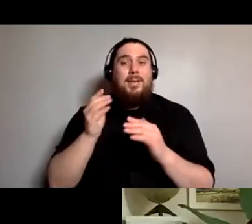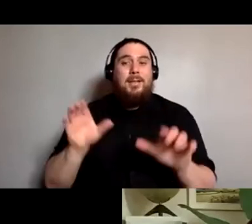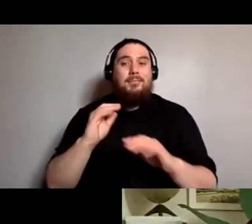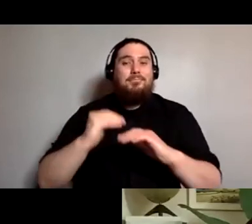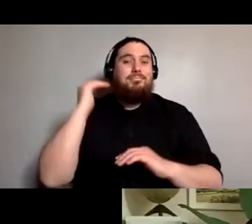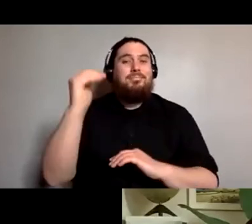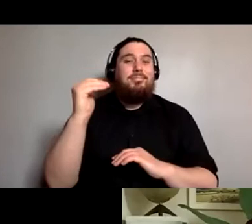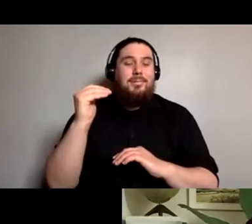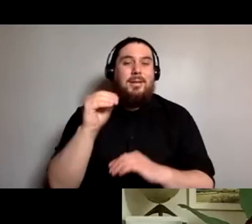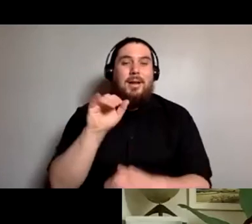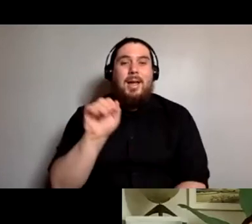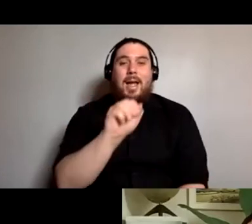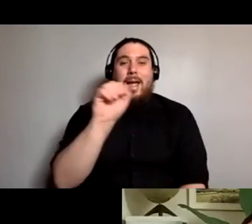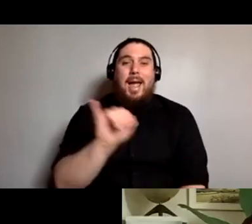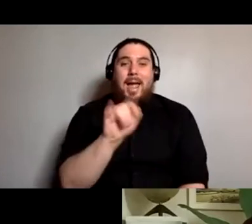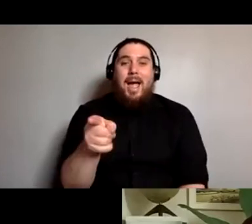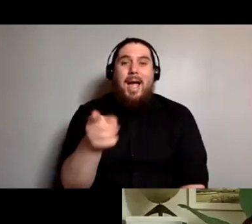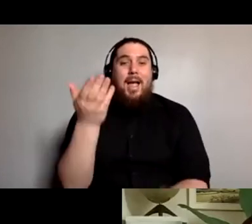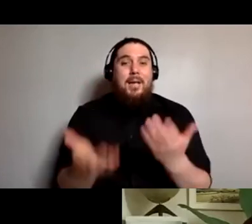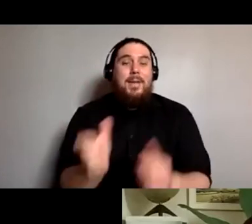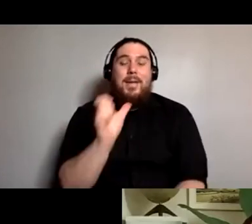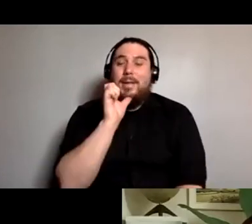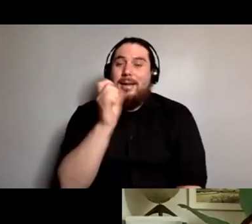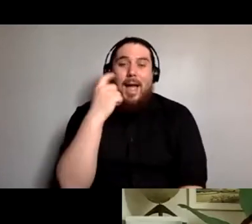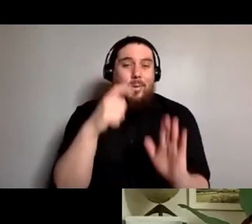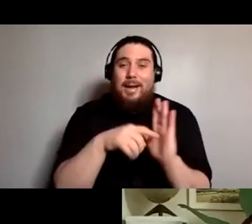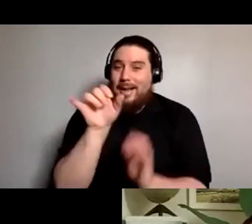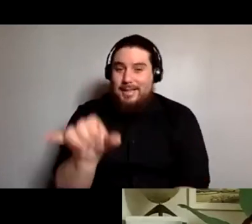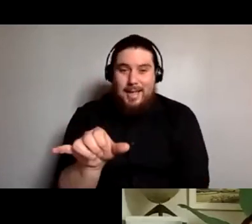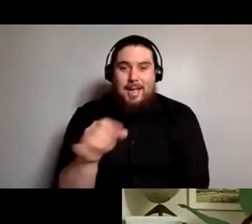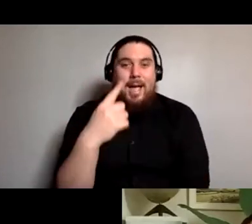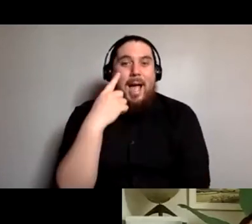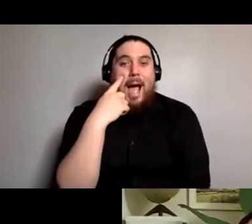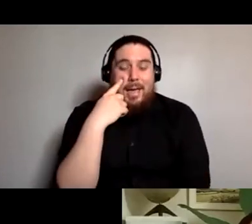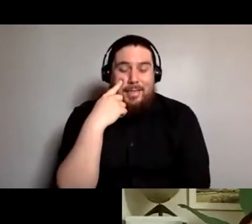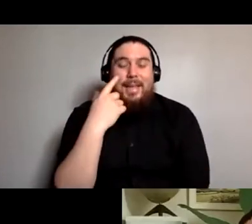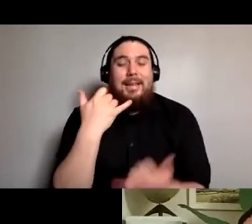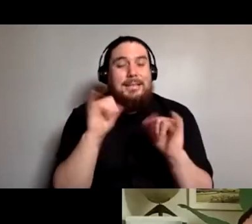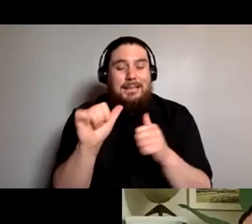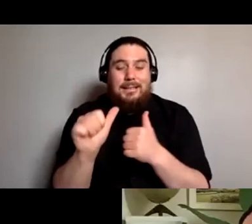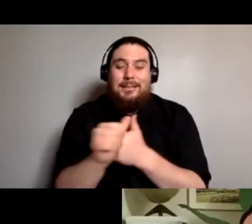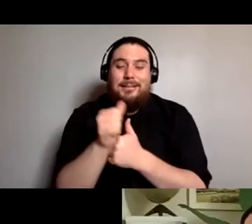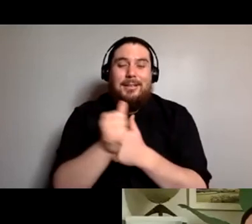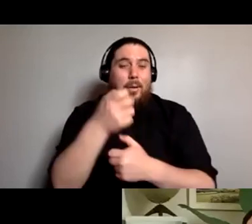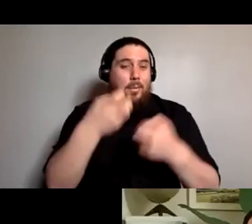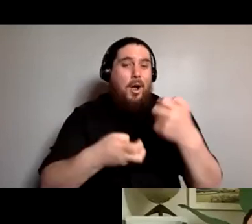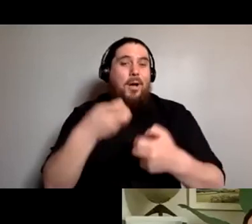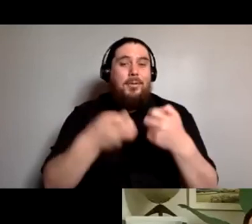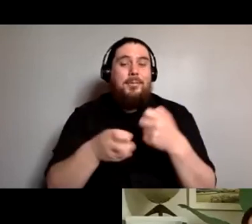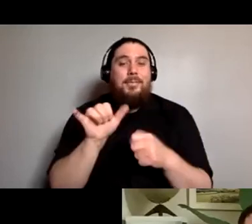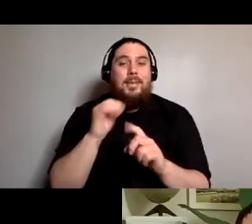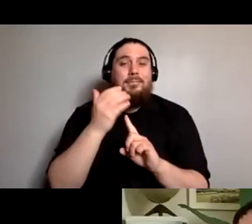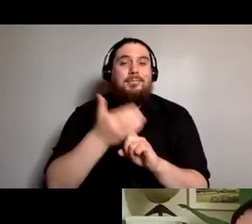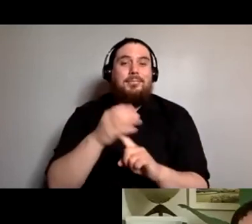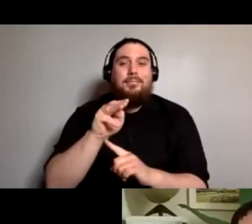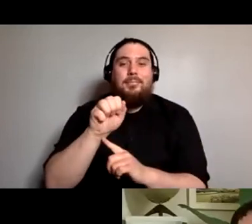AI may not recognize that. And I think that that's still a danger, because it's that masking may